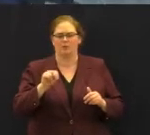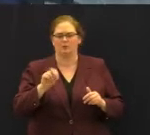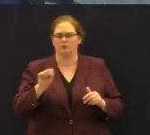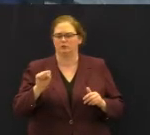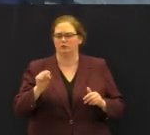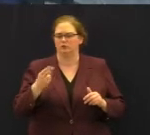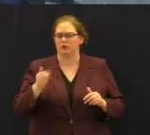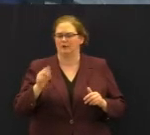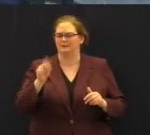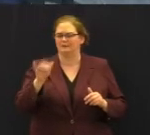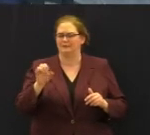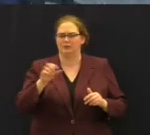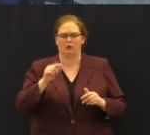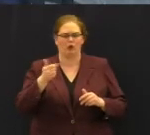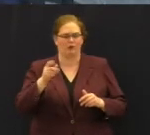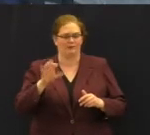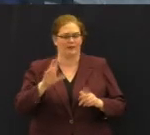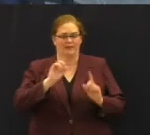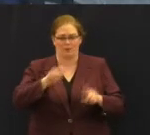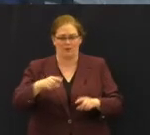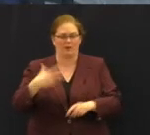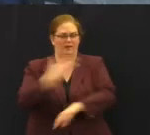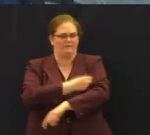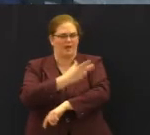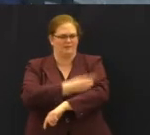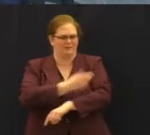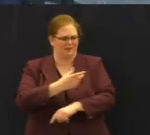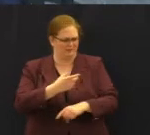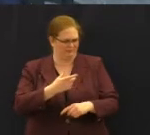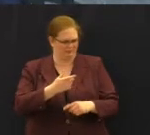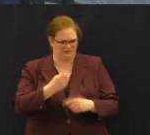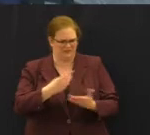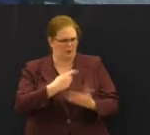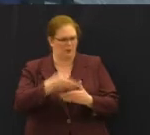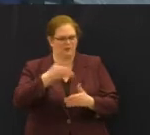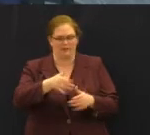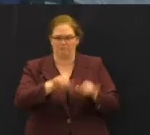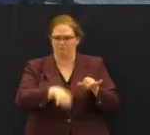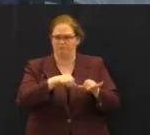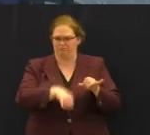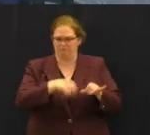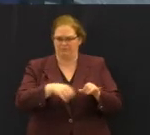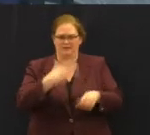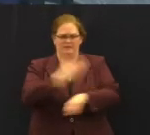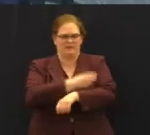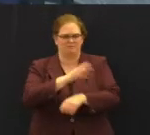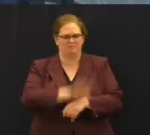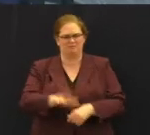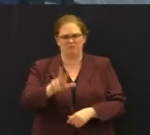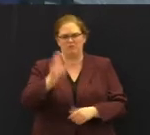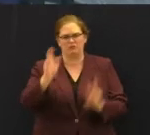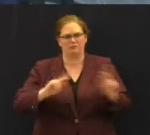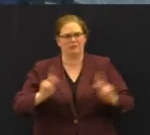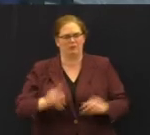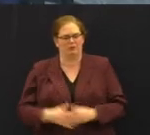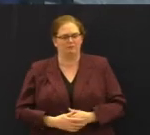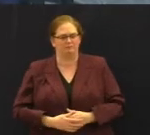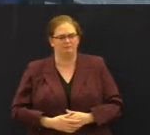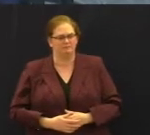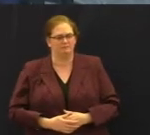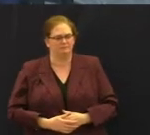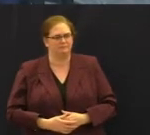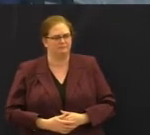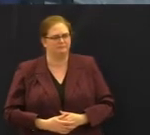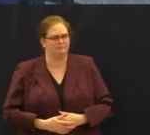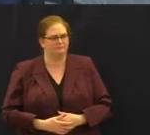Gardens, and they vaccinated in the span of several hours. They were there. They vaccinated about 300 people.